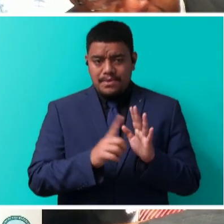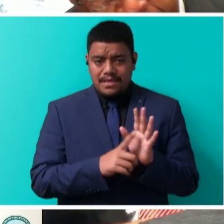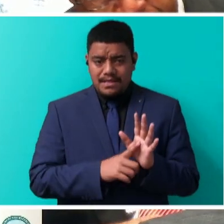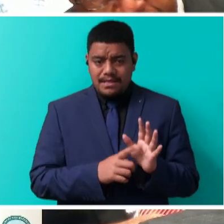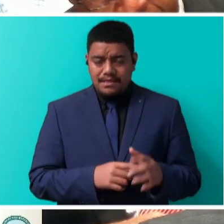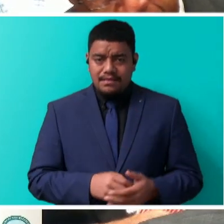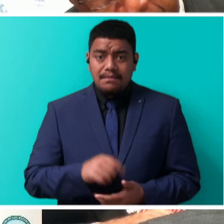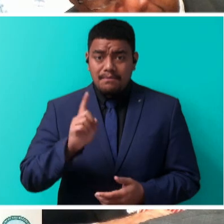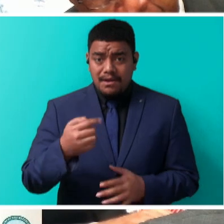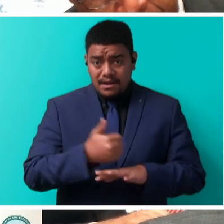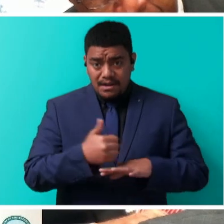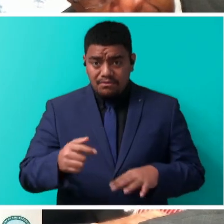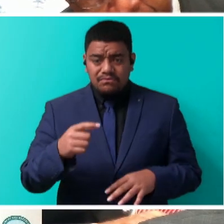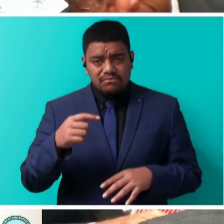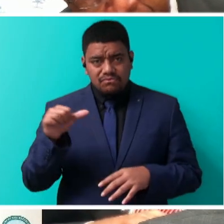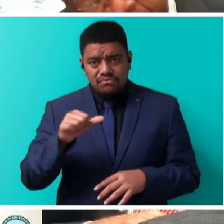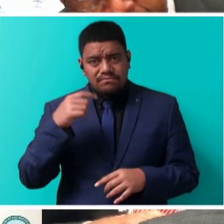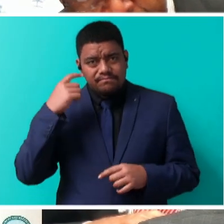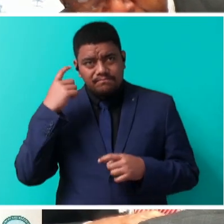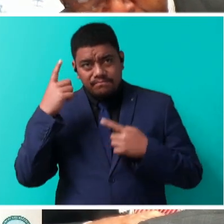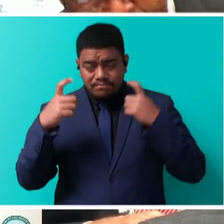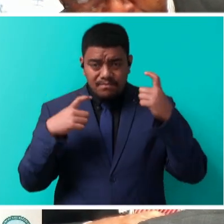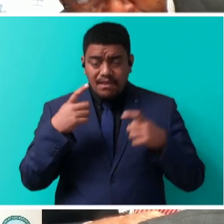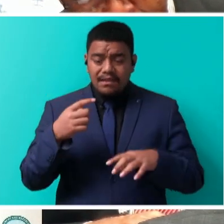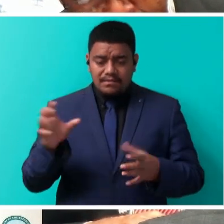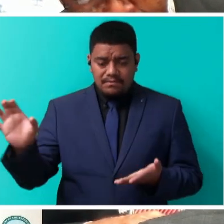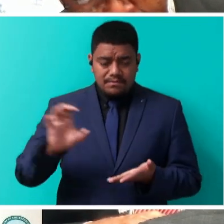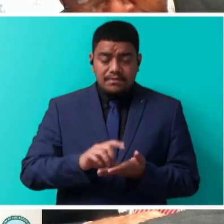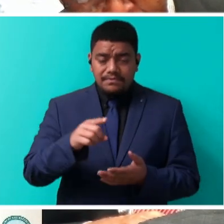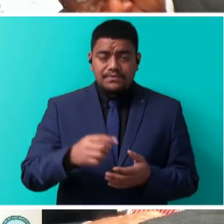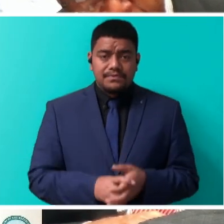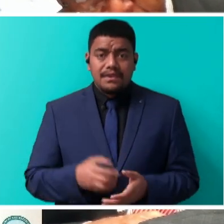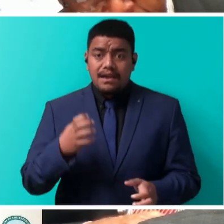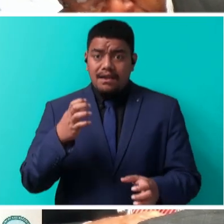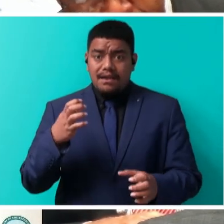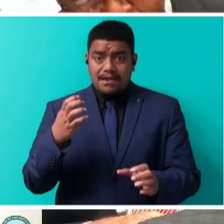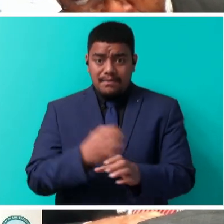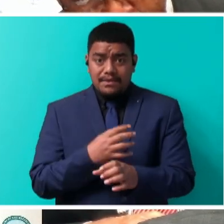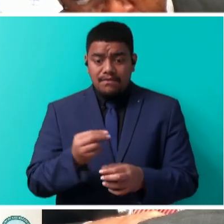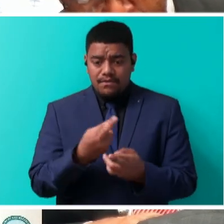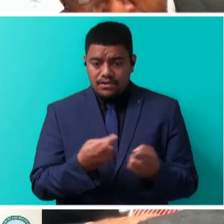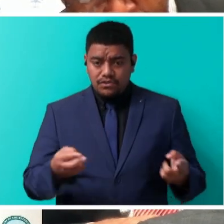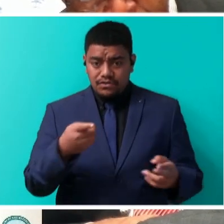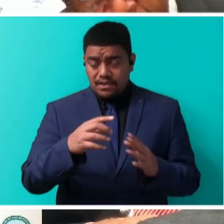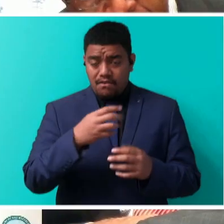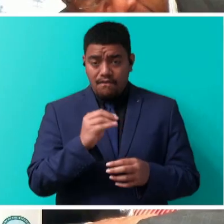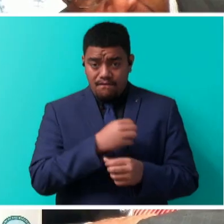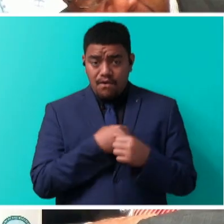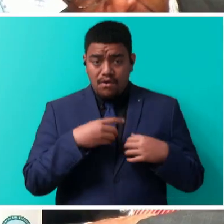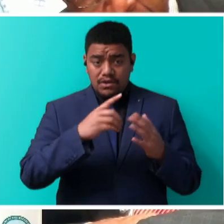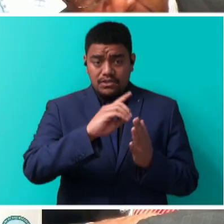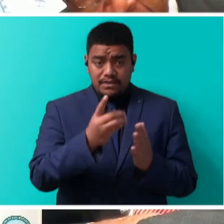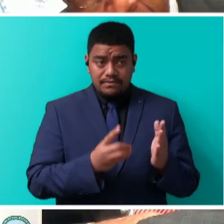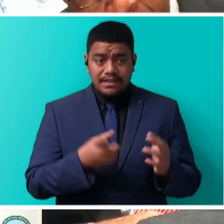whether government is considering investing into and strengthening the capacity and resource of our legislative drafters so that